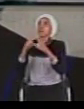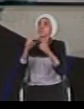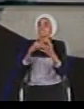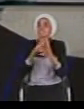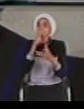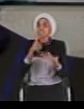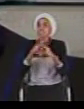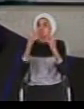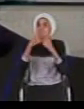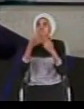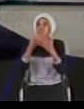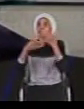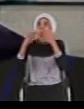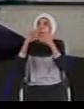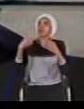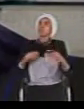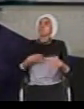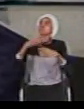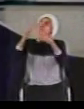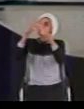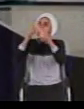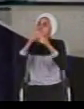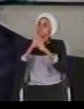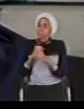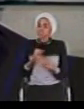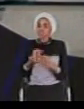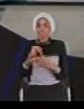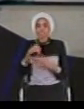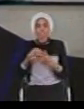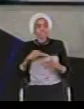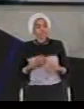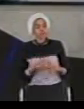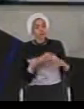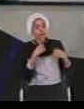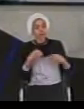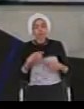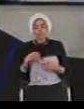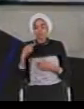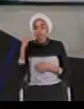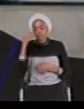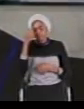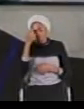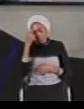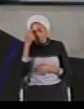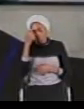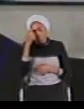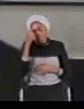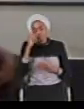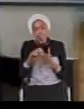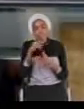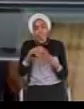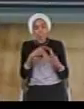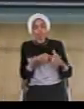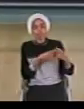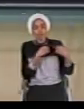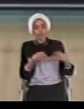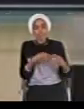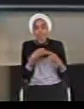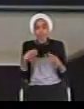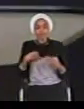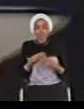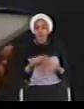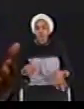from heaven, and we receive that in our hearts, and we meditate on that in our hearts, and we take